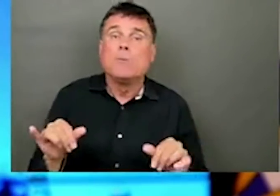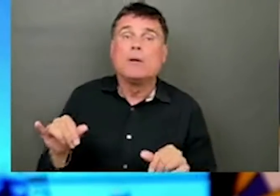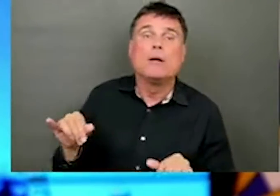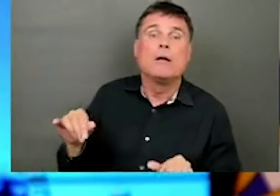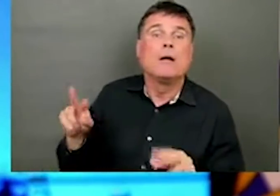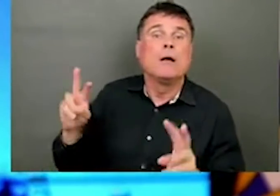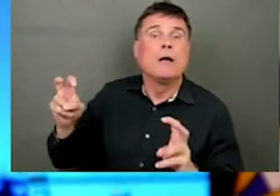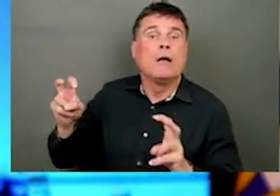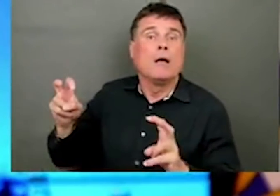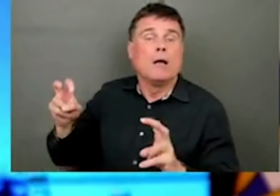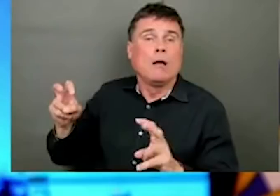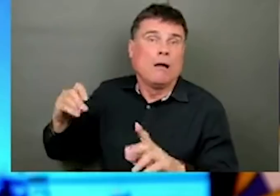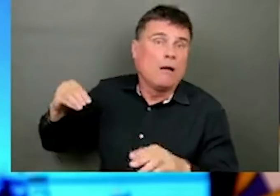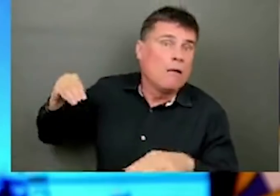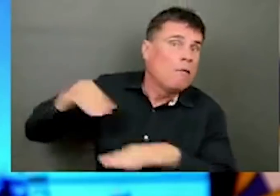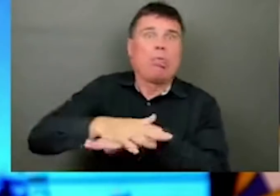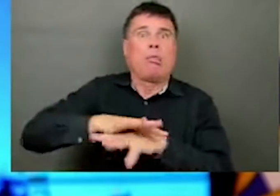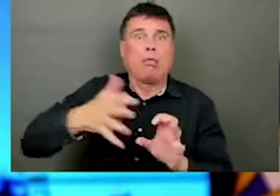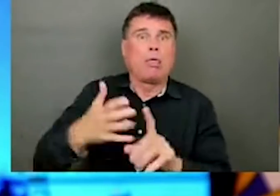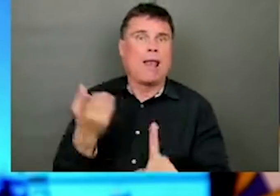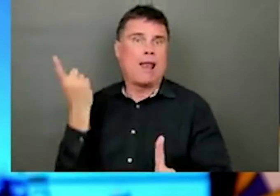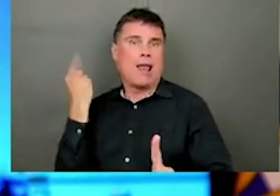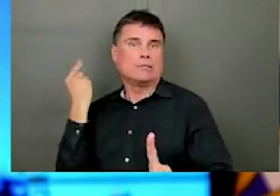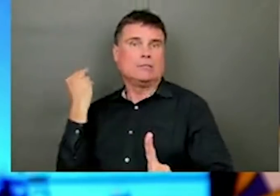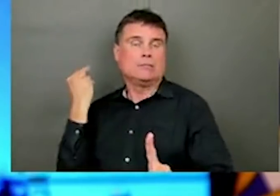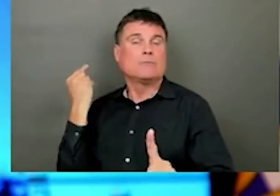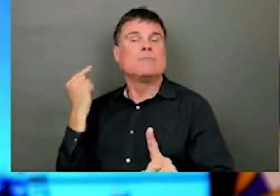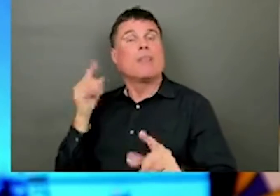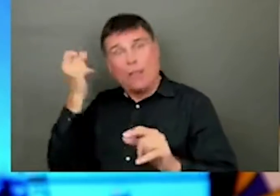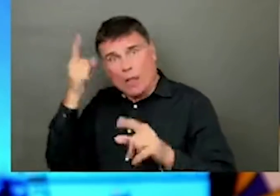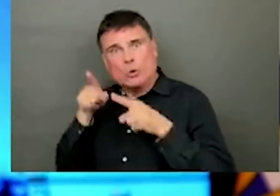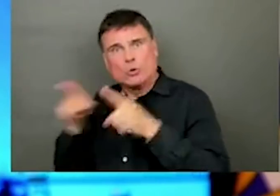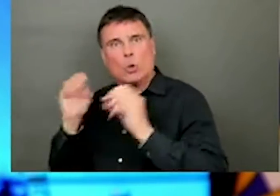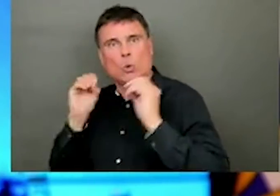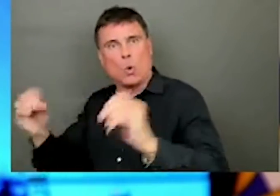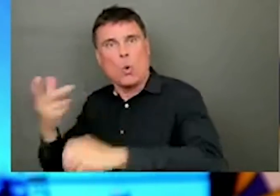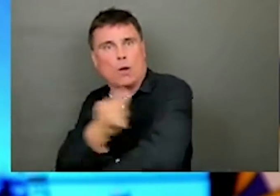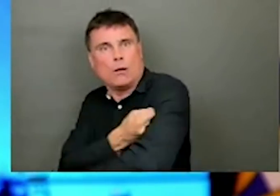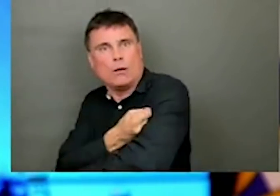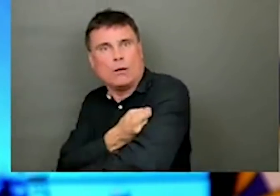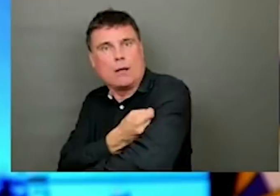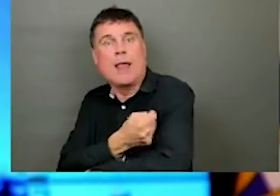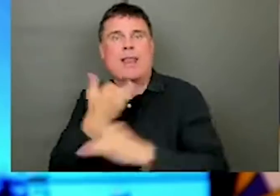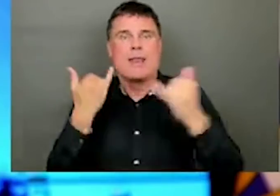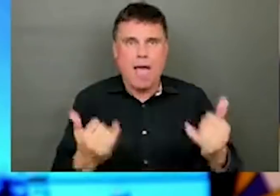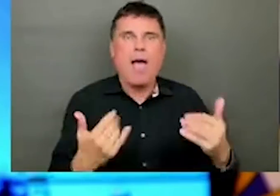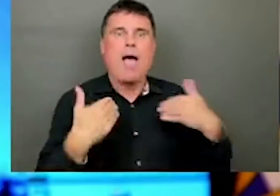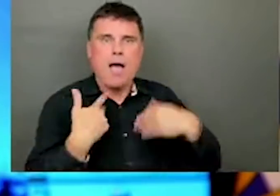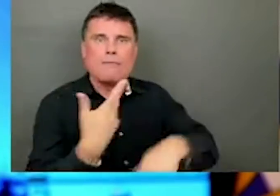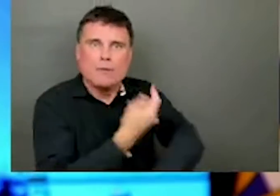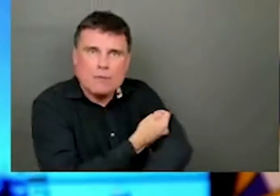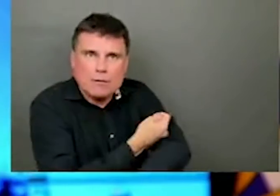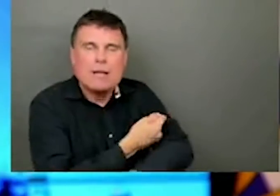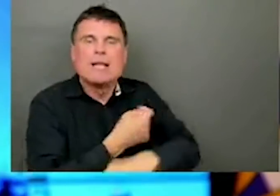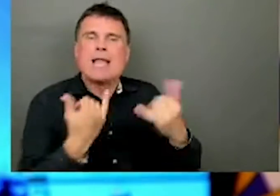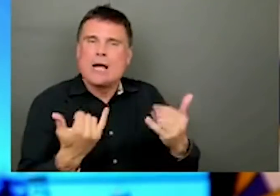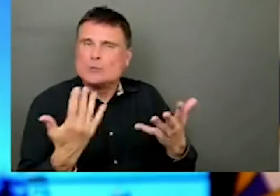seeing prior to having vaccination. So it is not the same questions that we're asking or answering right